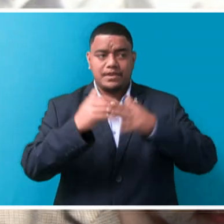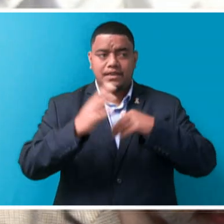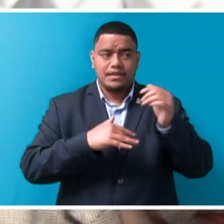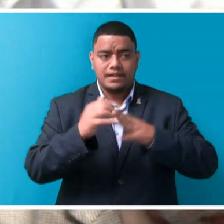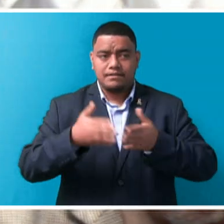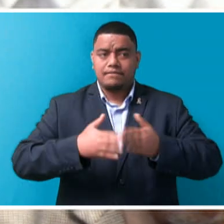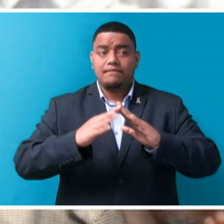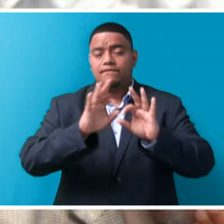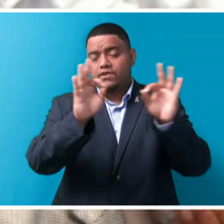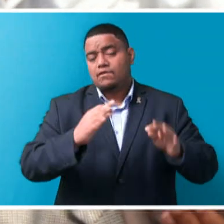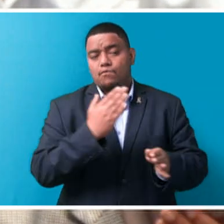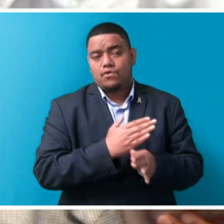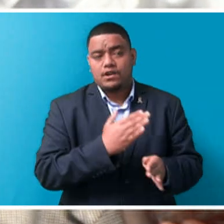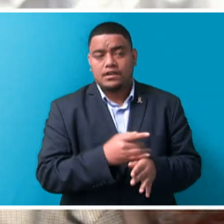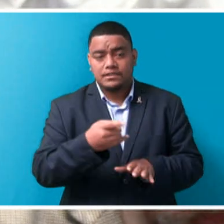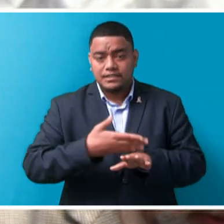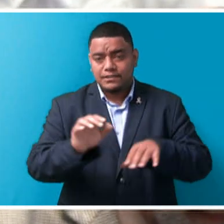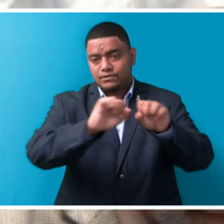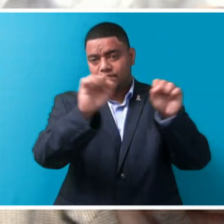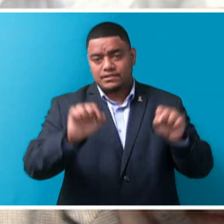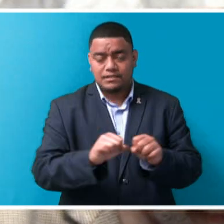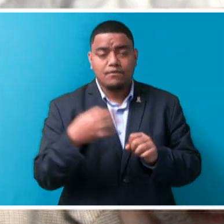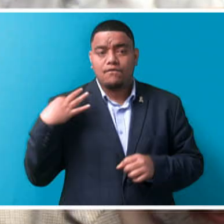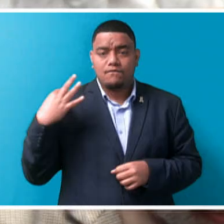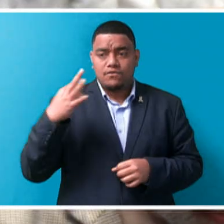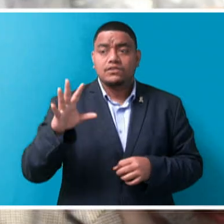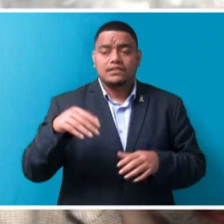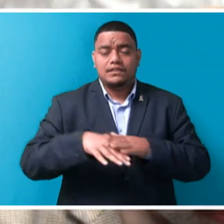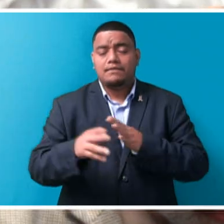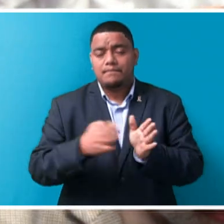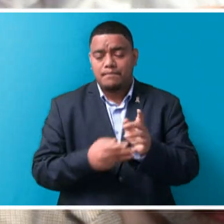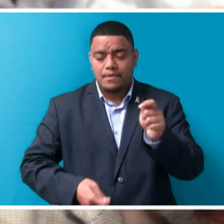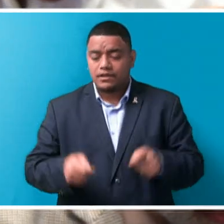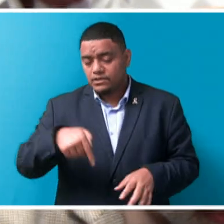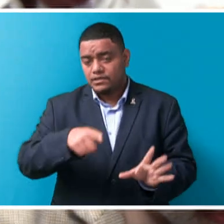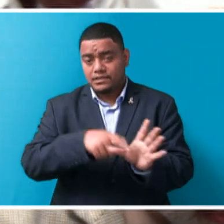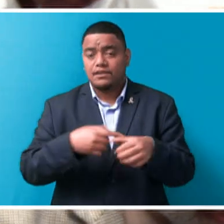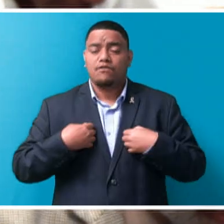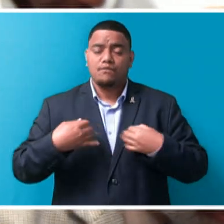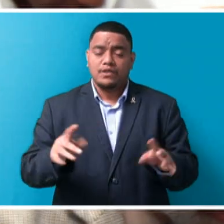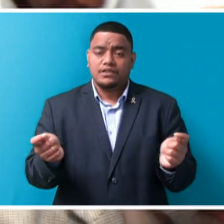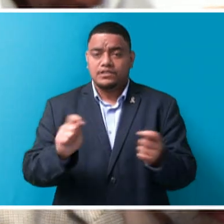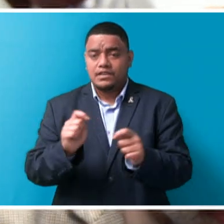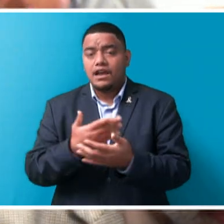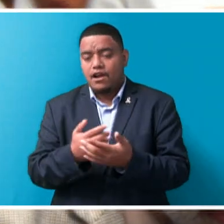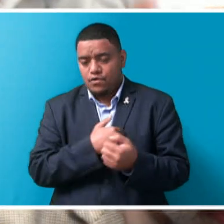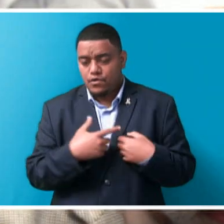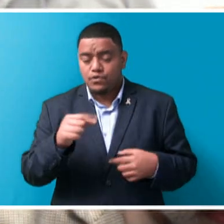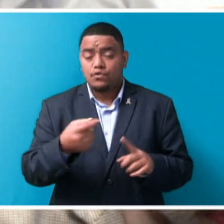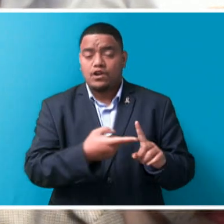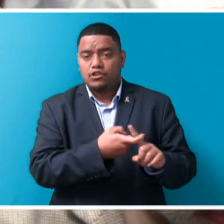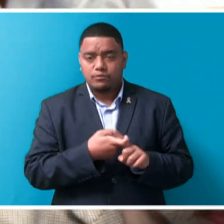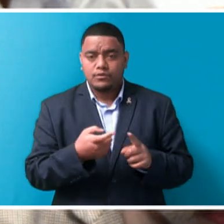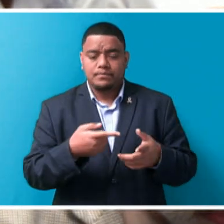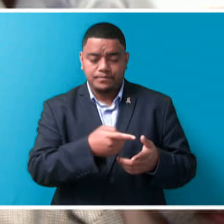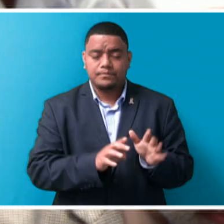comprehensive framework. This new system, which officially commenced in March of this year, completely transforms how we handle adoption. A